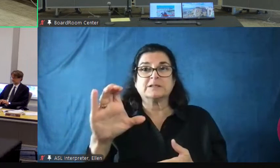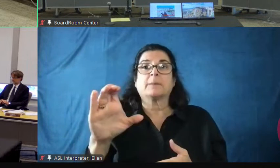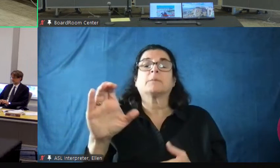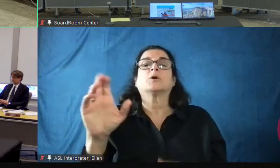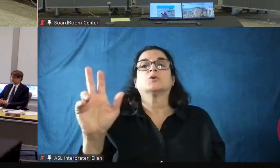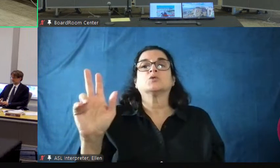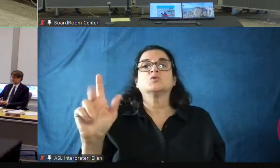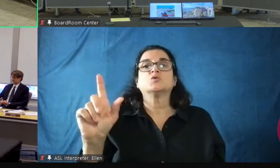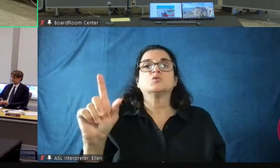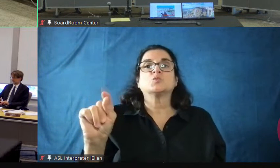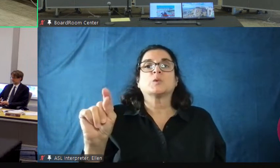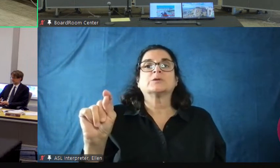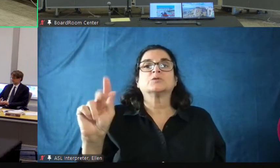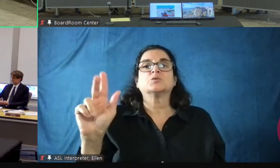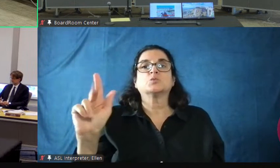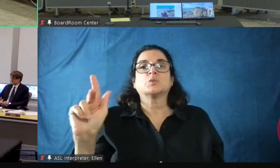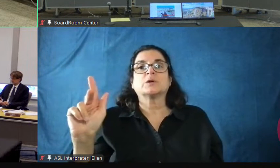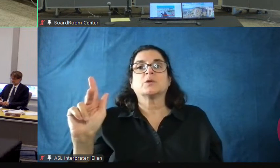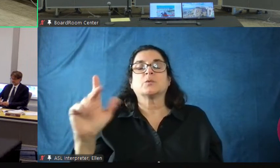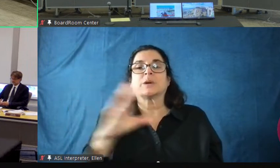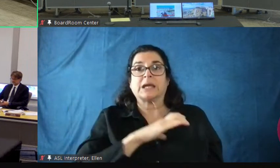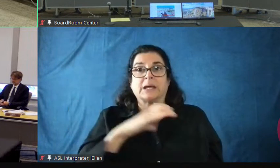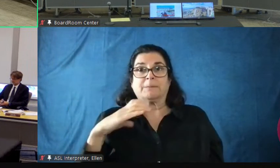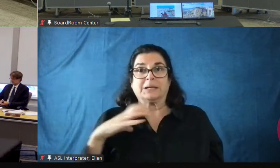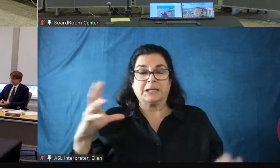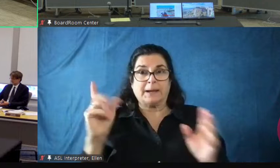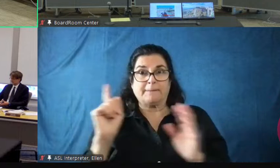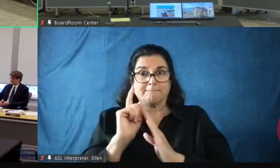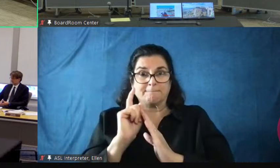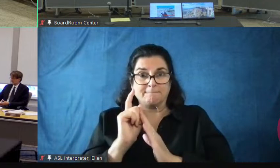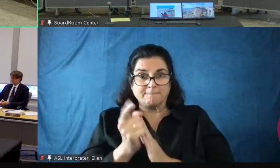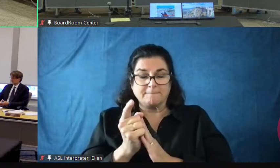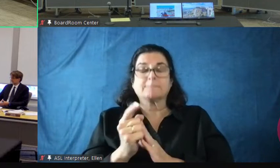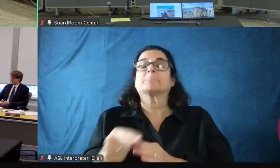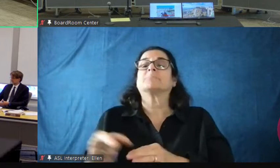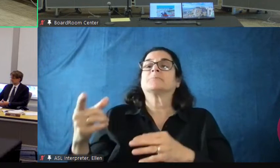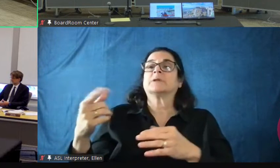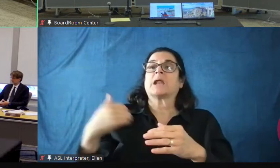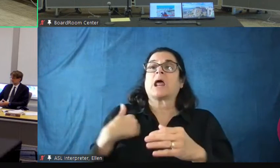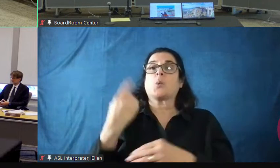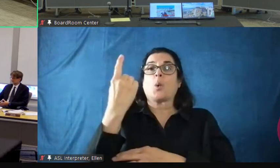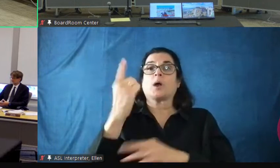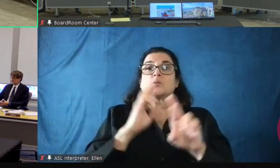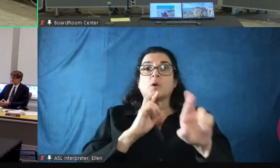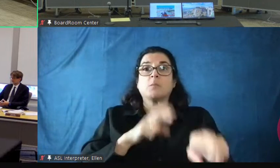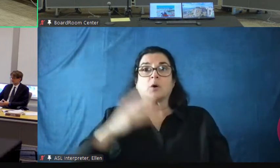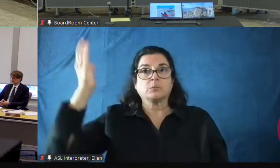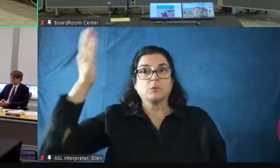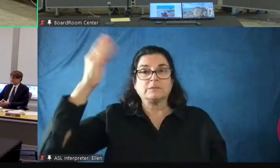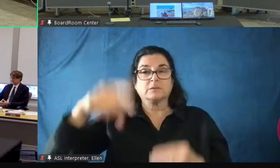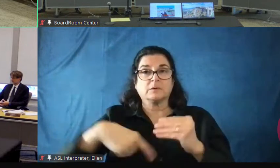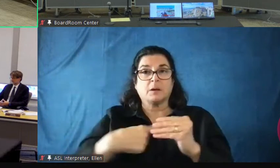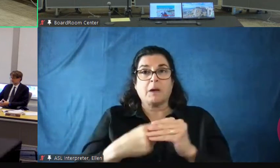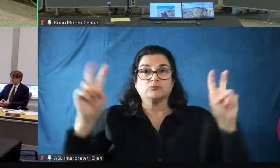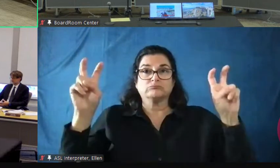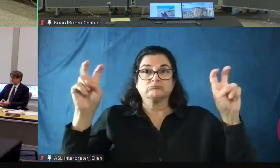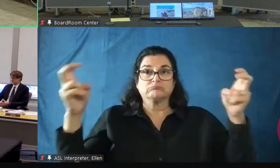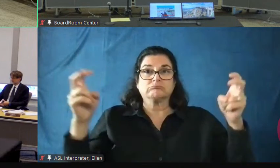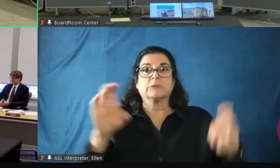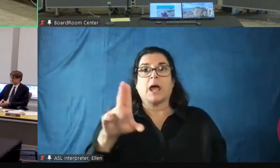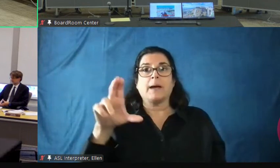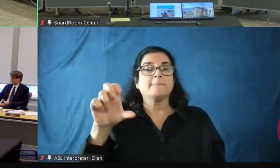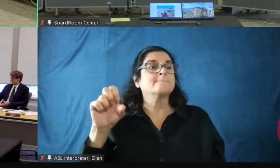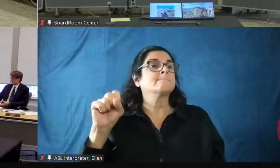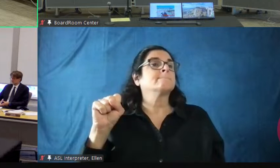committee minutes. The committee entertained one report, a presentation on an initiative entitled Bus Station Project